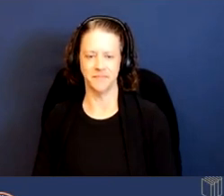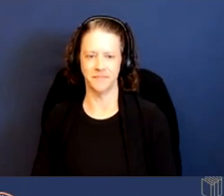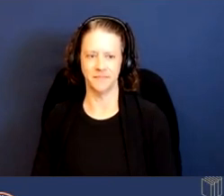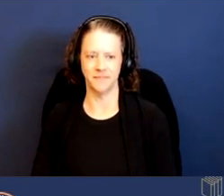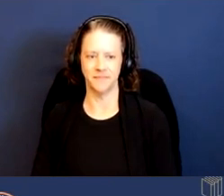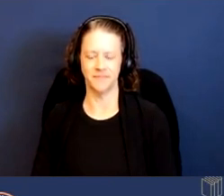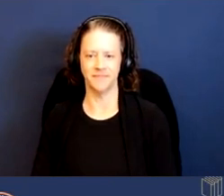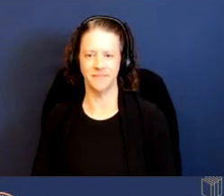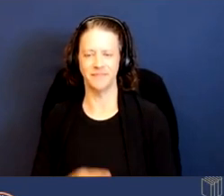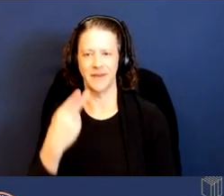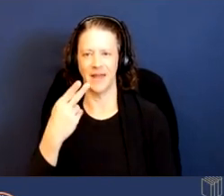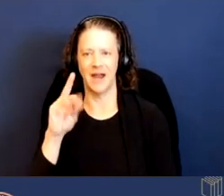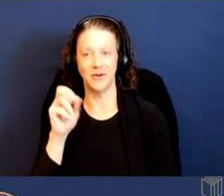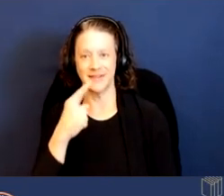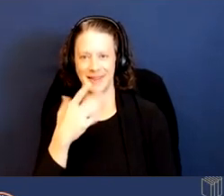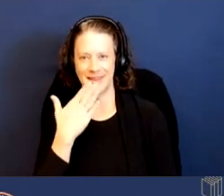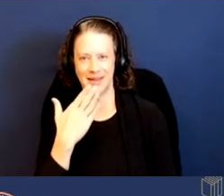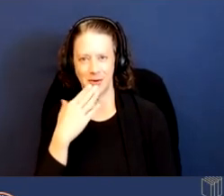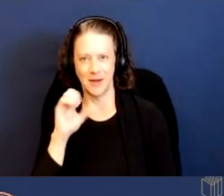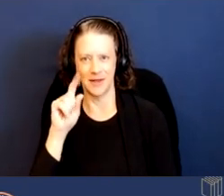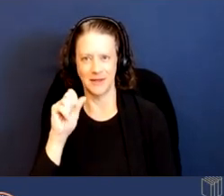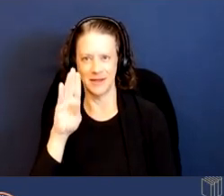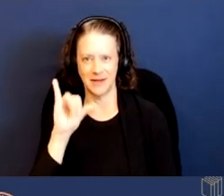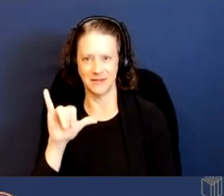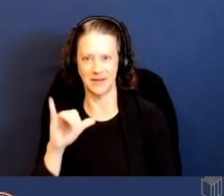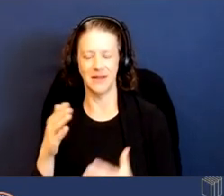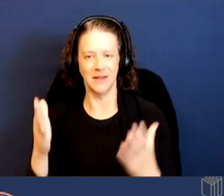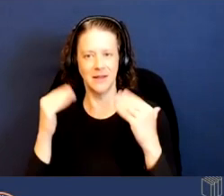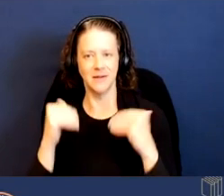All right, thank you, Stacey. So the next